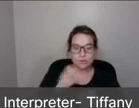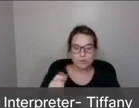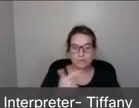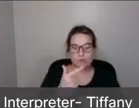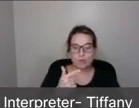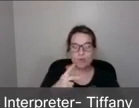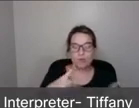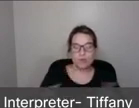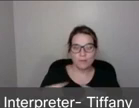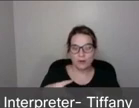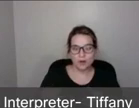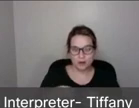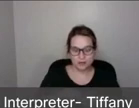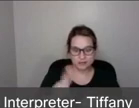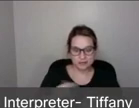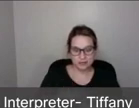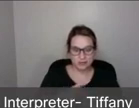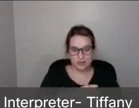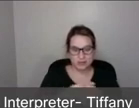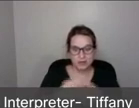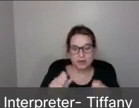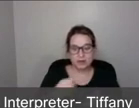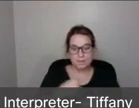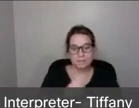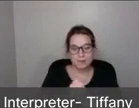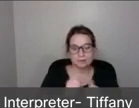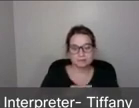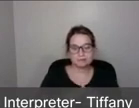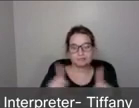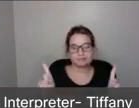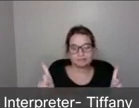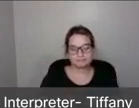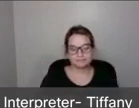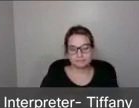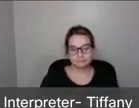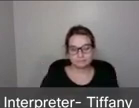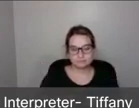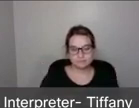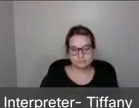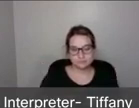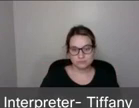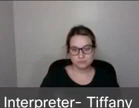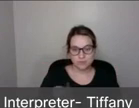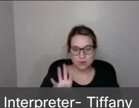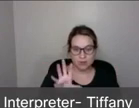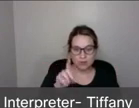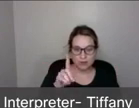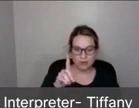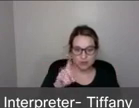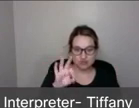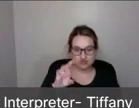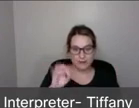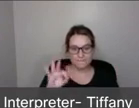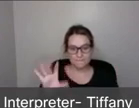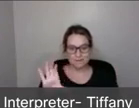vote, and Native American votes can make the difference. The draft CD2 map is not